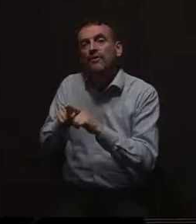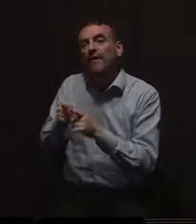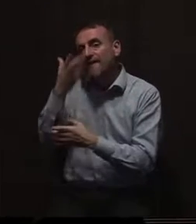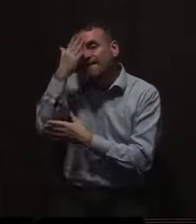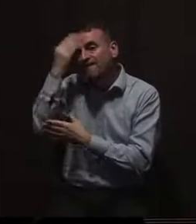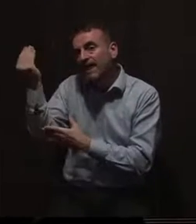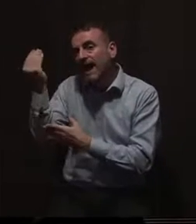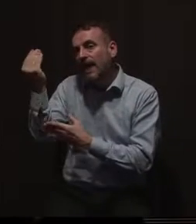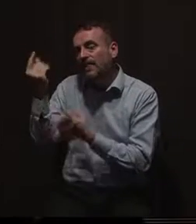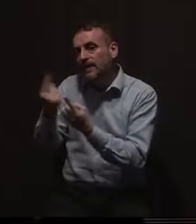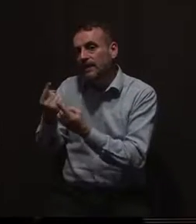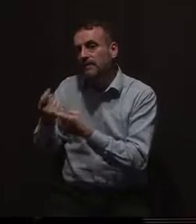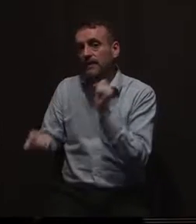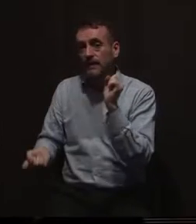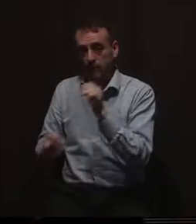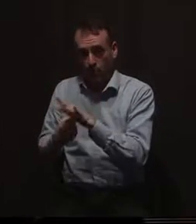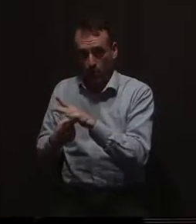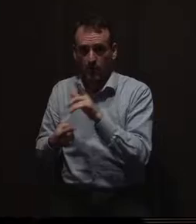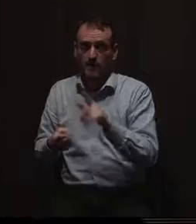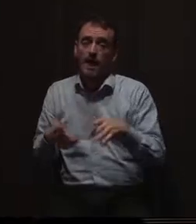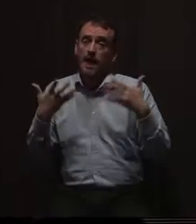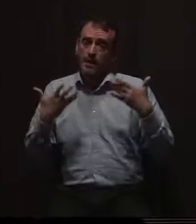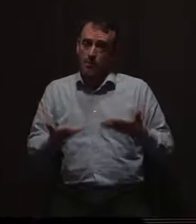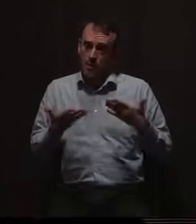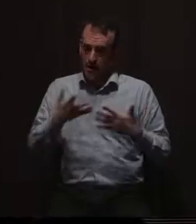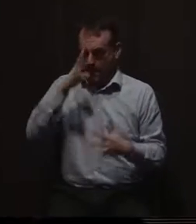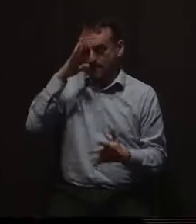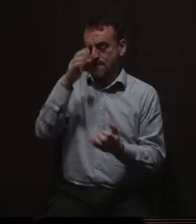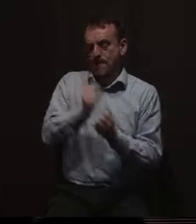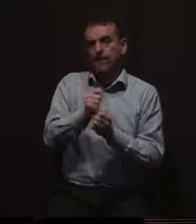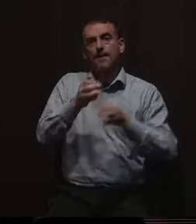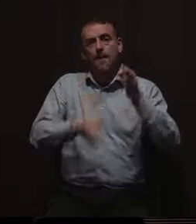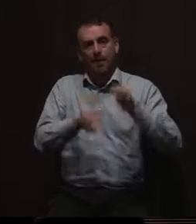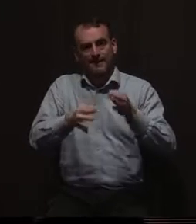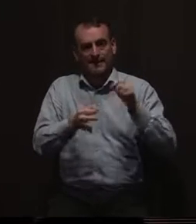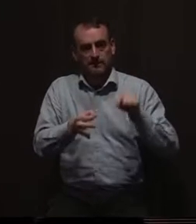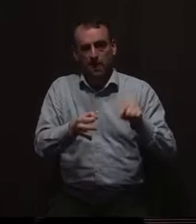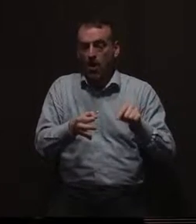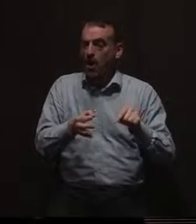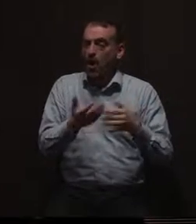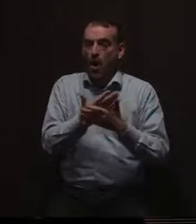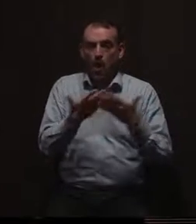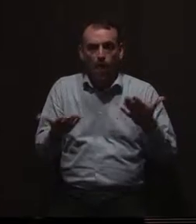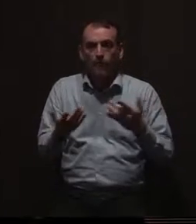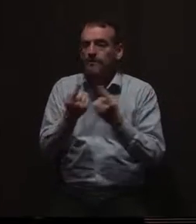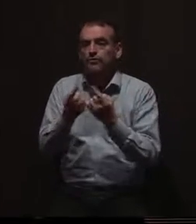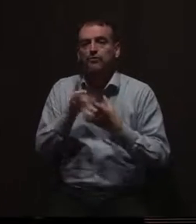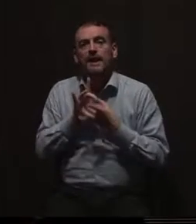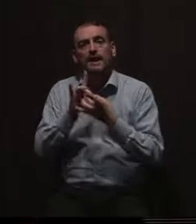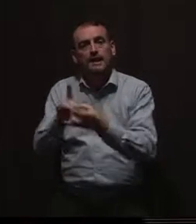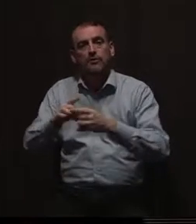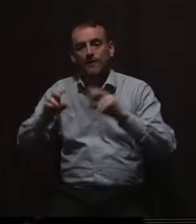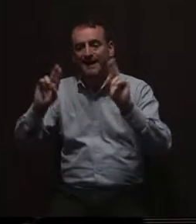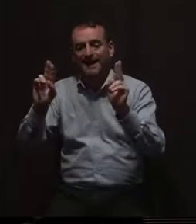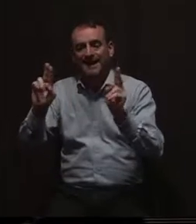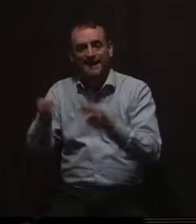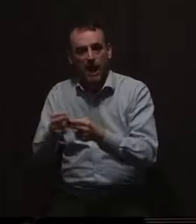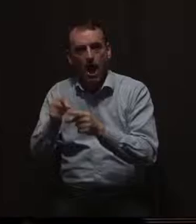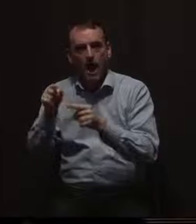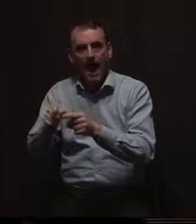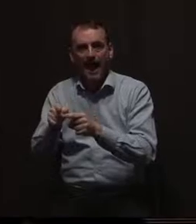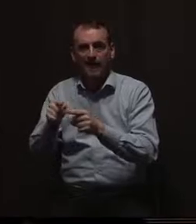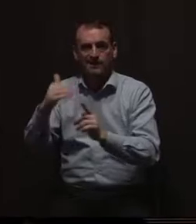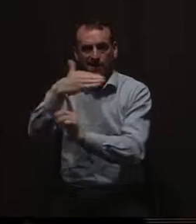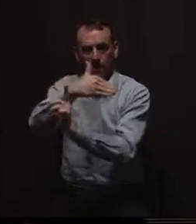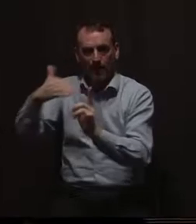find very disgusting. At the moment, mainly in India, we've got a lot of memory politics about partition, which is awful, and we've got to look at it, but it